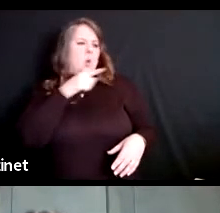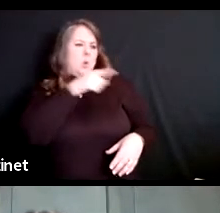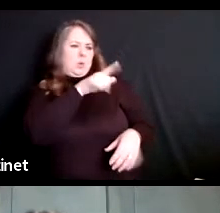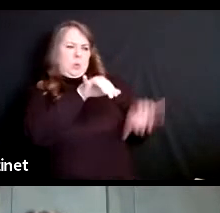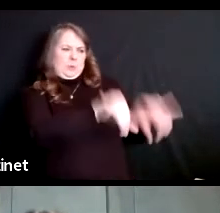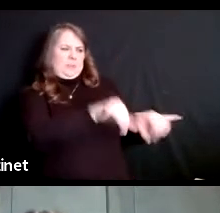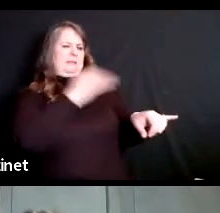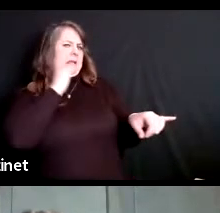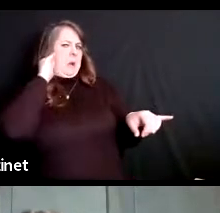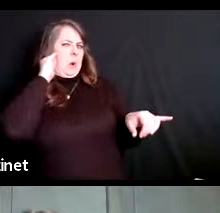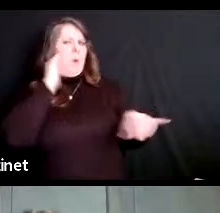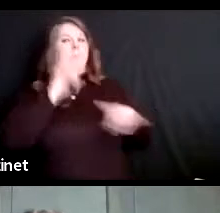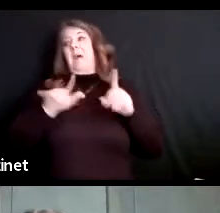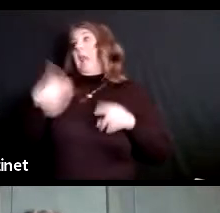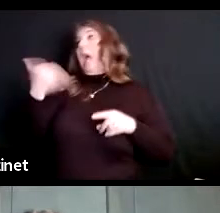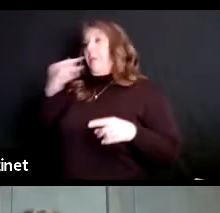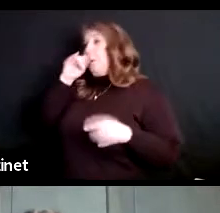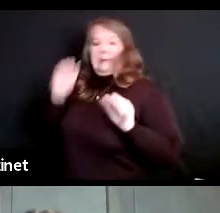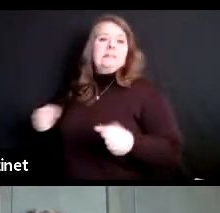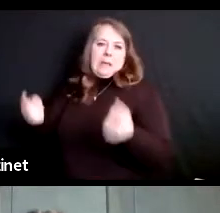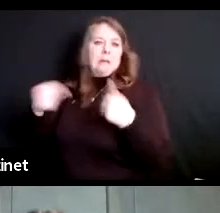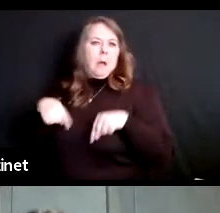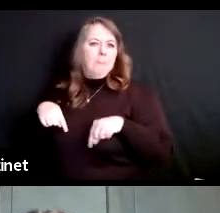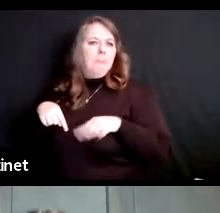at home, but other kids can come?